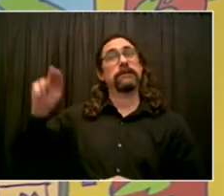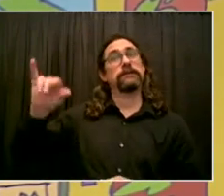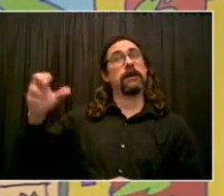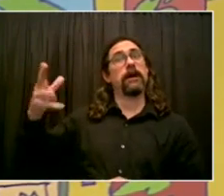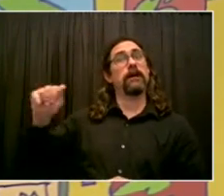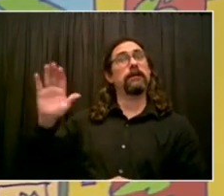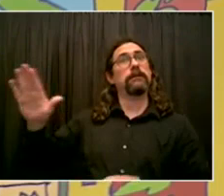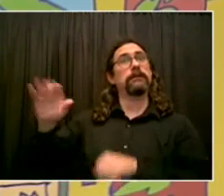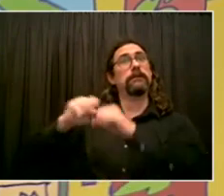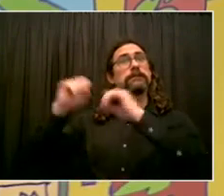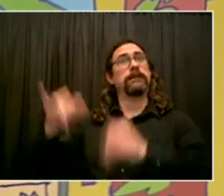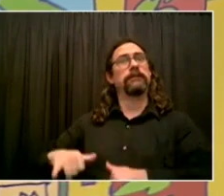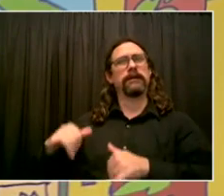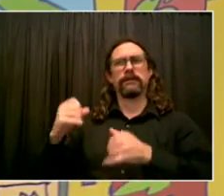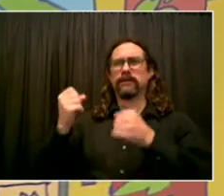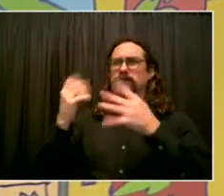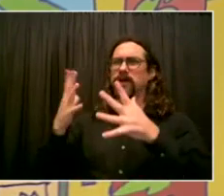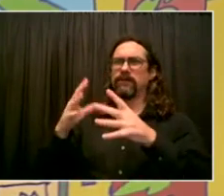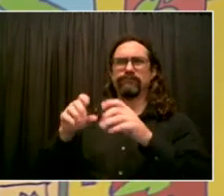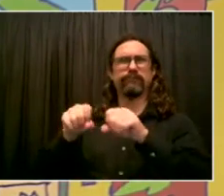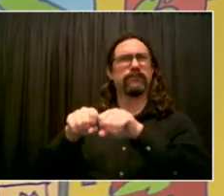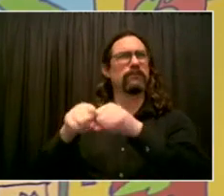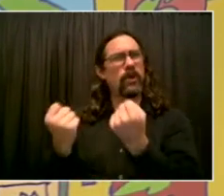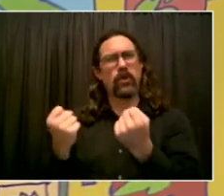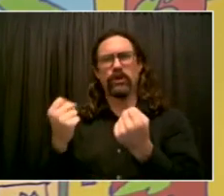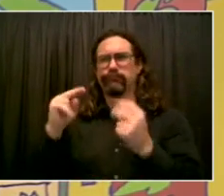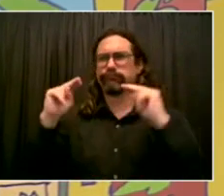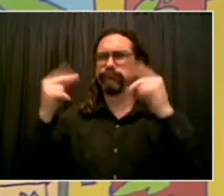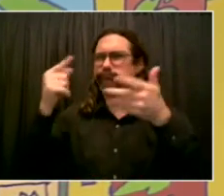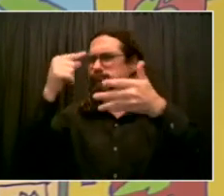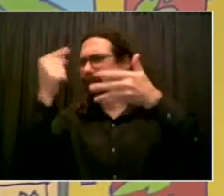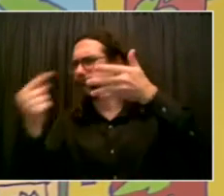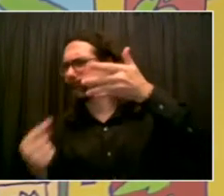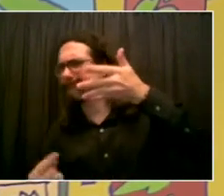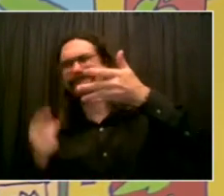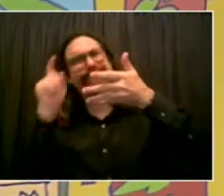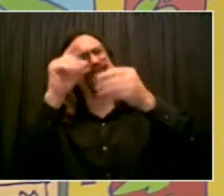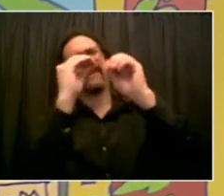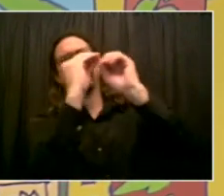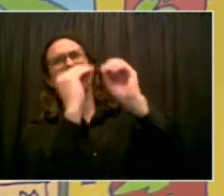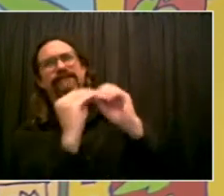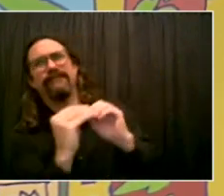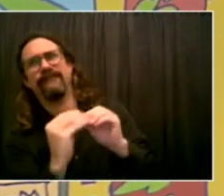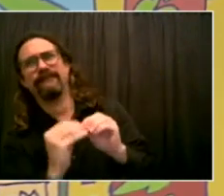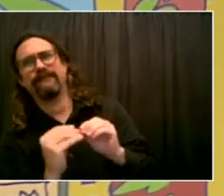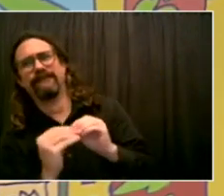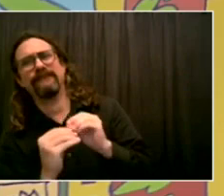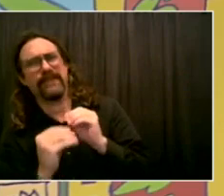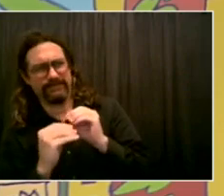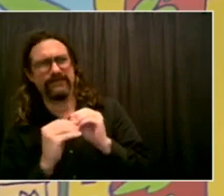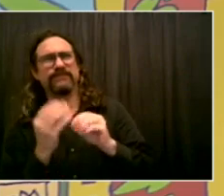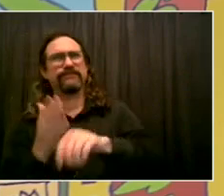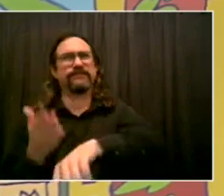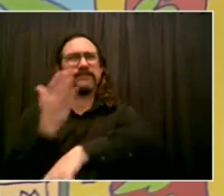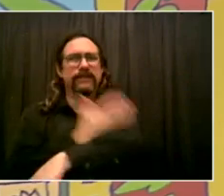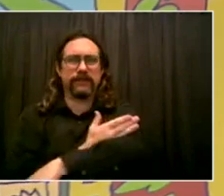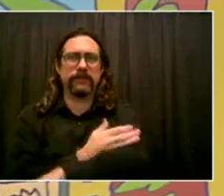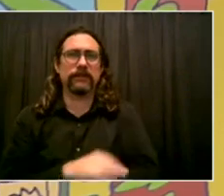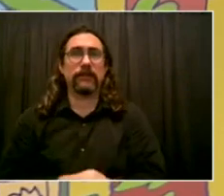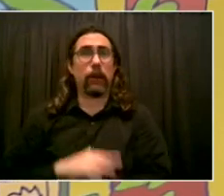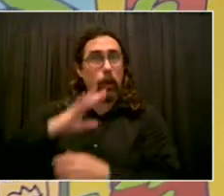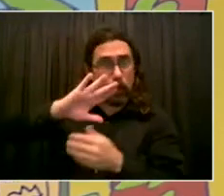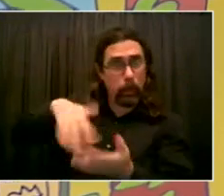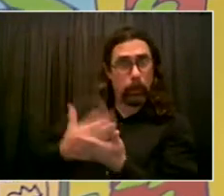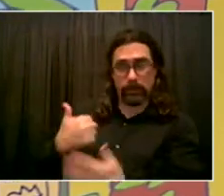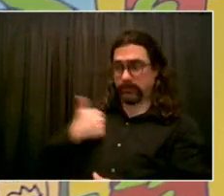equation going forward. Important discussions right now in Washington that could have a profound effect on the future of public housing in this city. And I